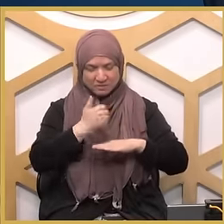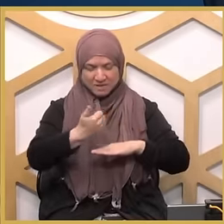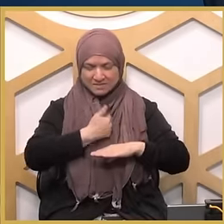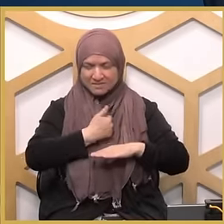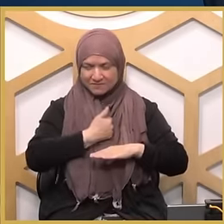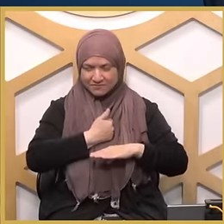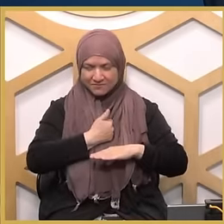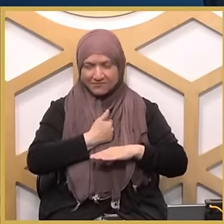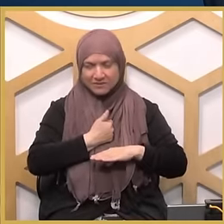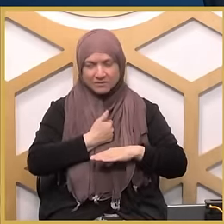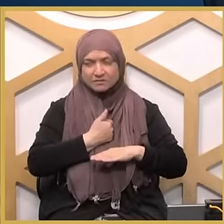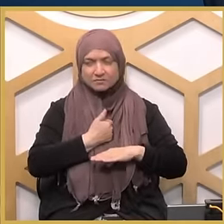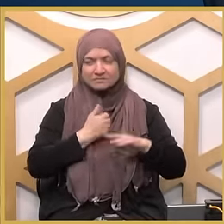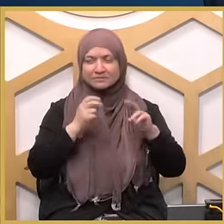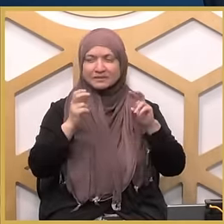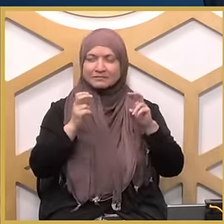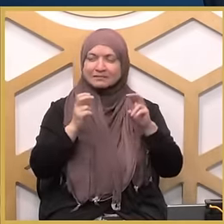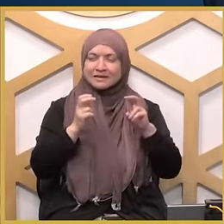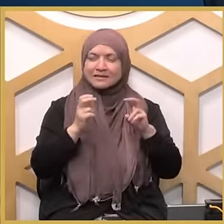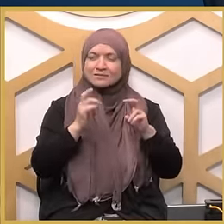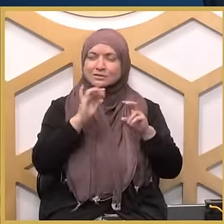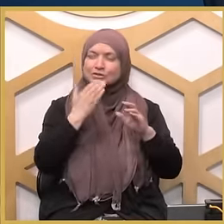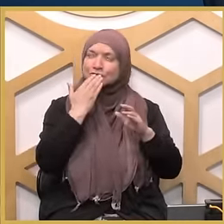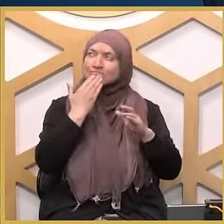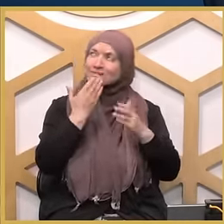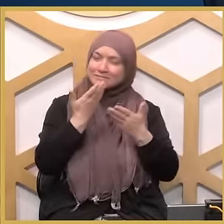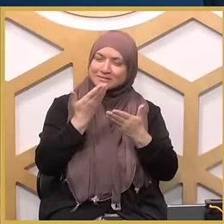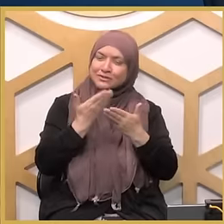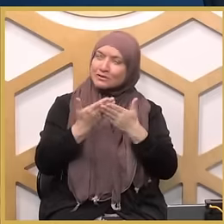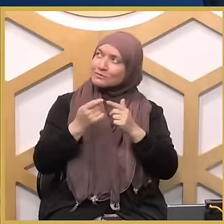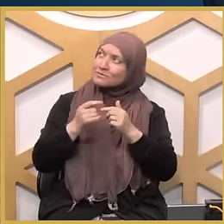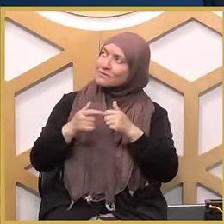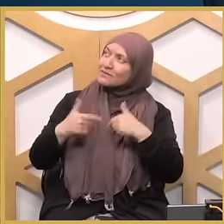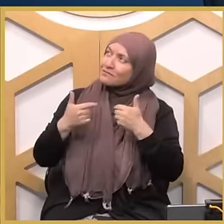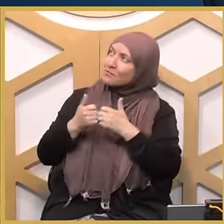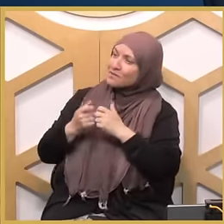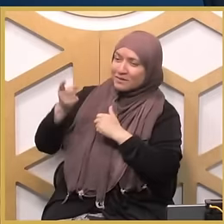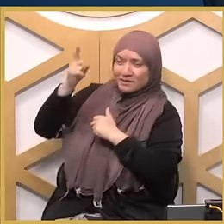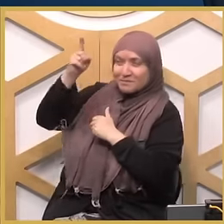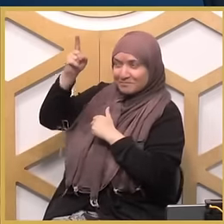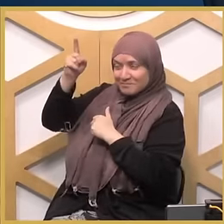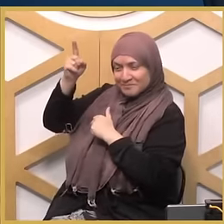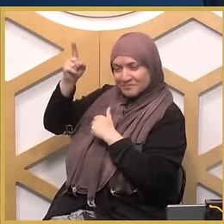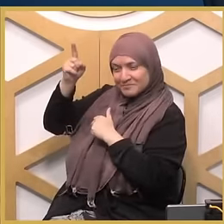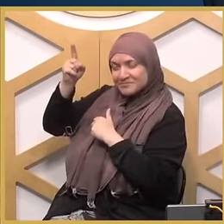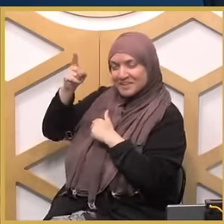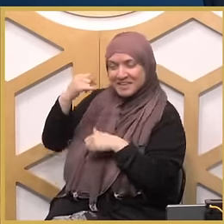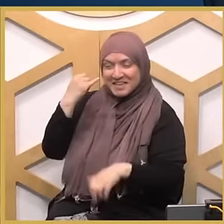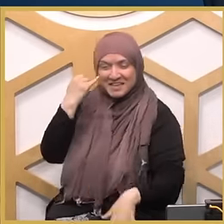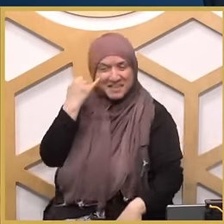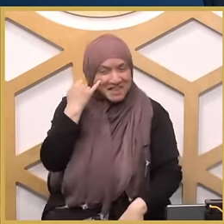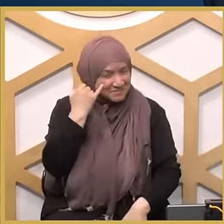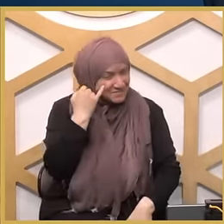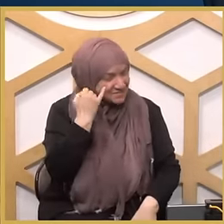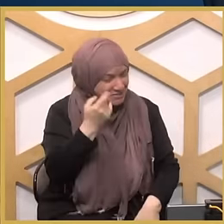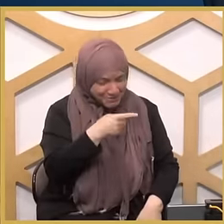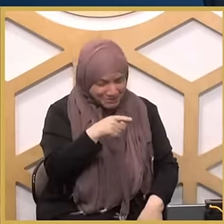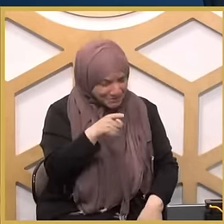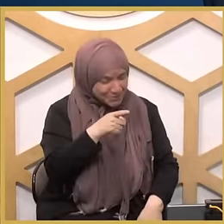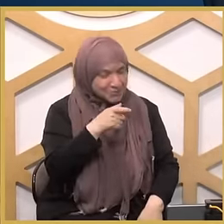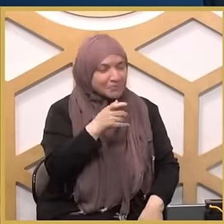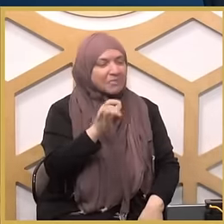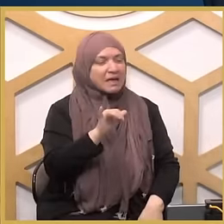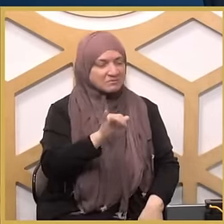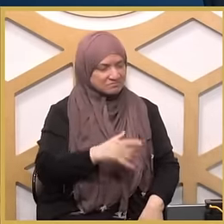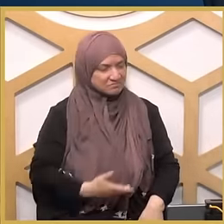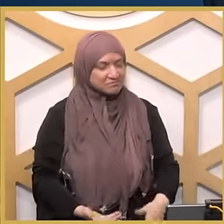that good point in life. But if they decide to turn away from Allah subhanahu wa ta'ala's sins, Allah will cause them to forget about the path, the journey